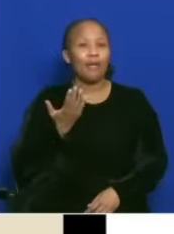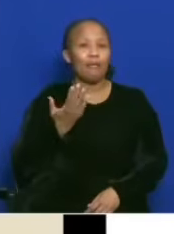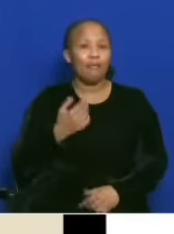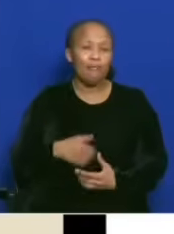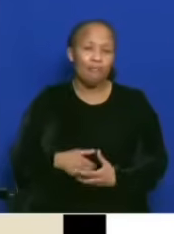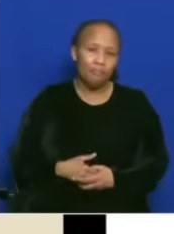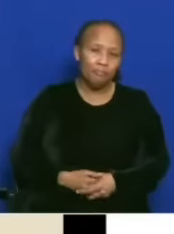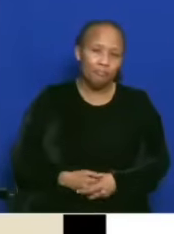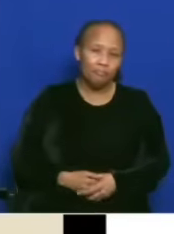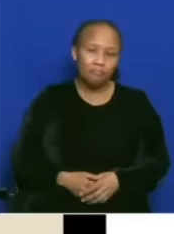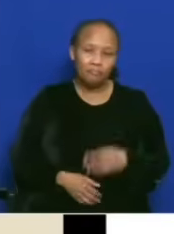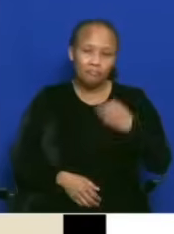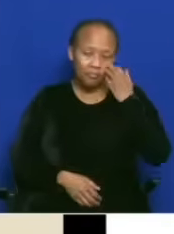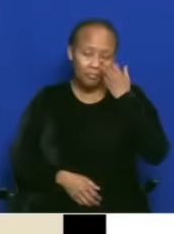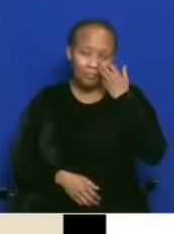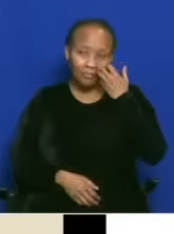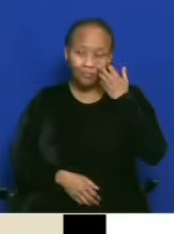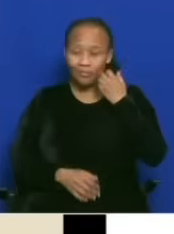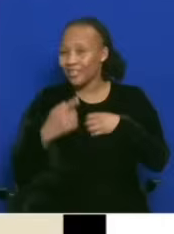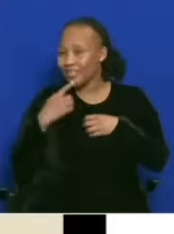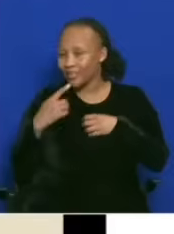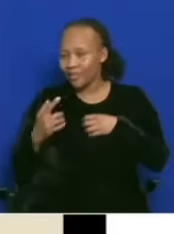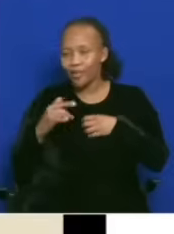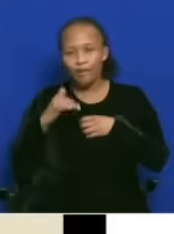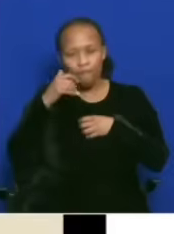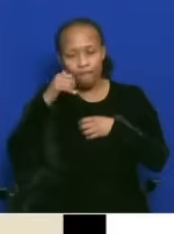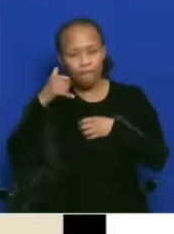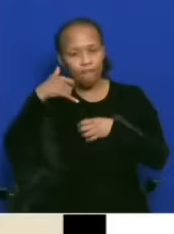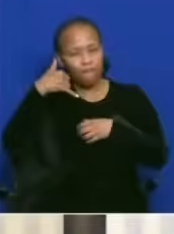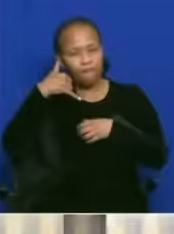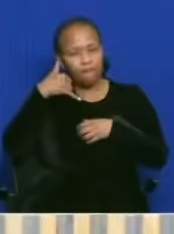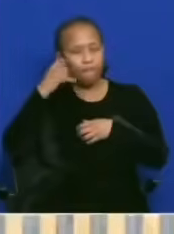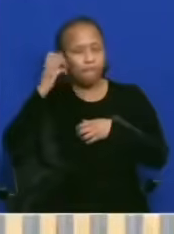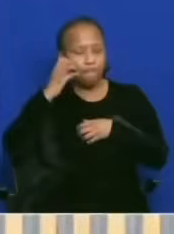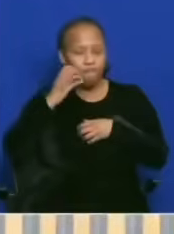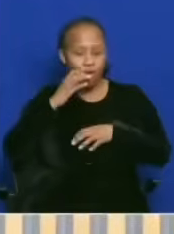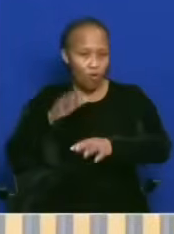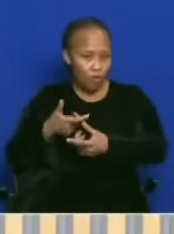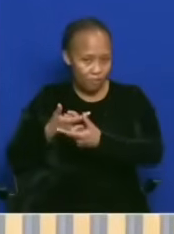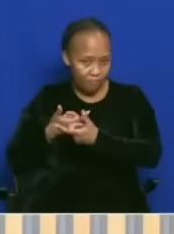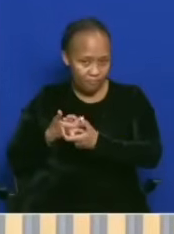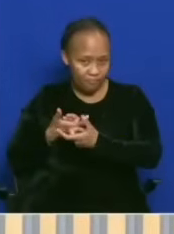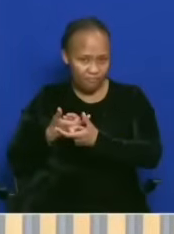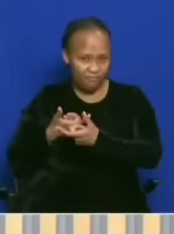You say this is a screenshot from, again, you say from the Treasury Same portal. portal.